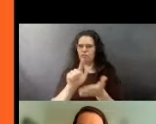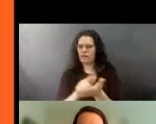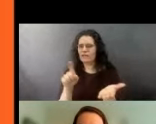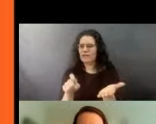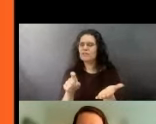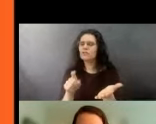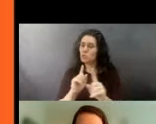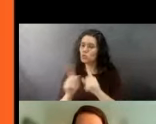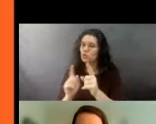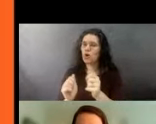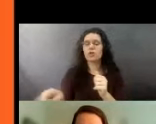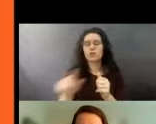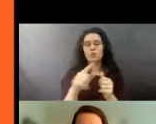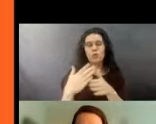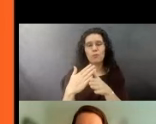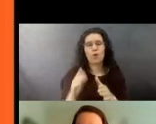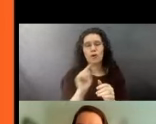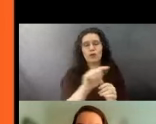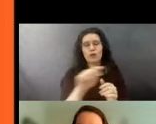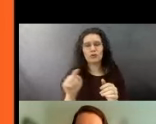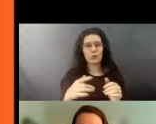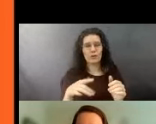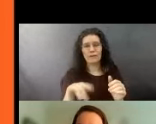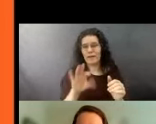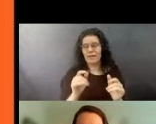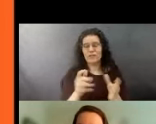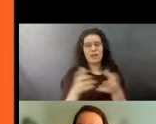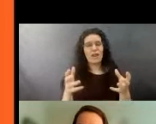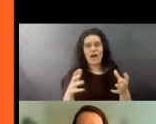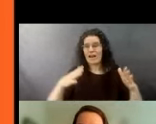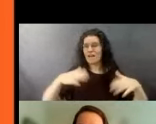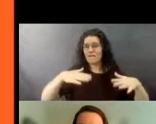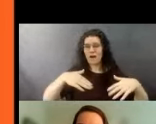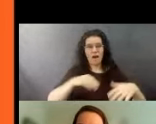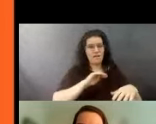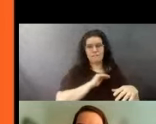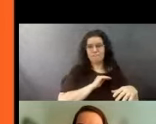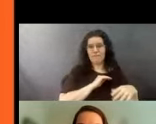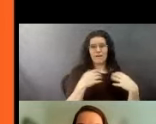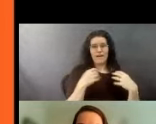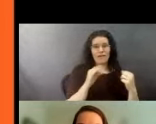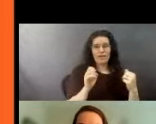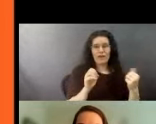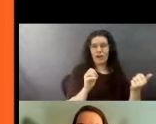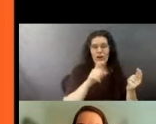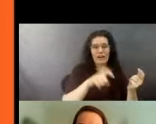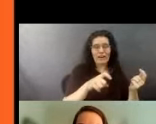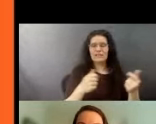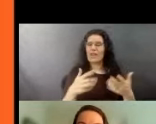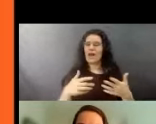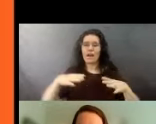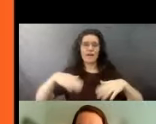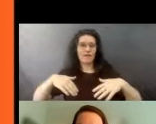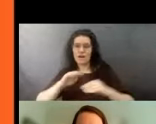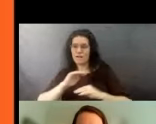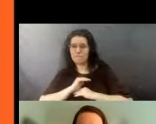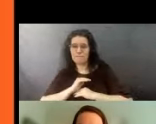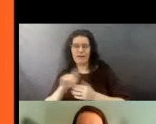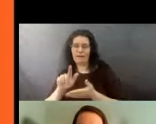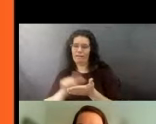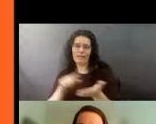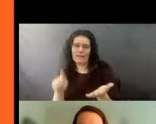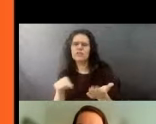is a lot of unmet healthcare and a lot of unmet legal need. And you do not have to decide to take on every single health